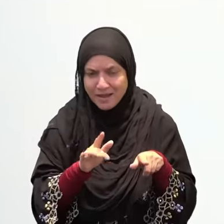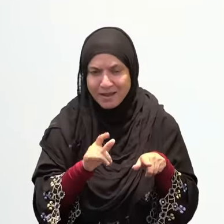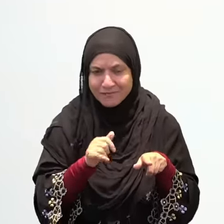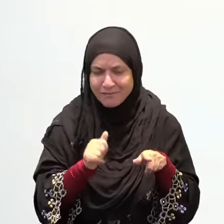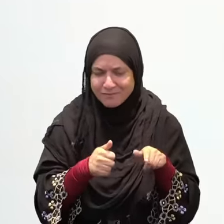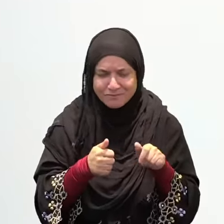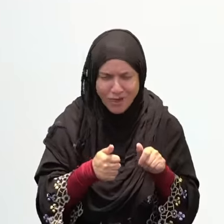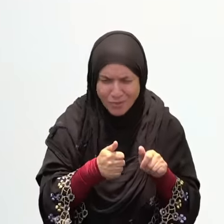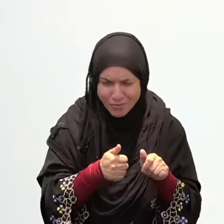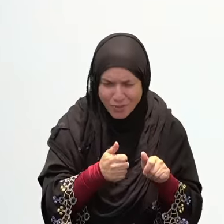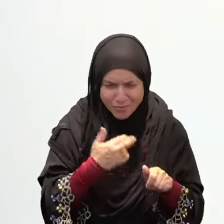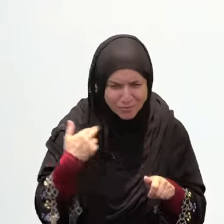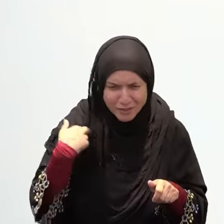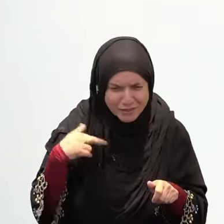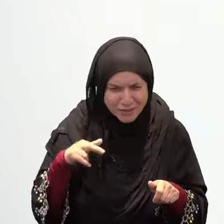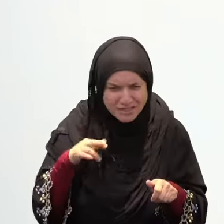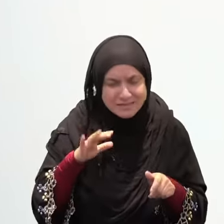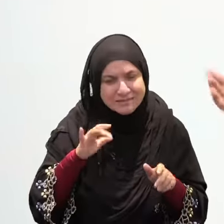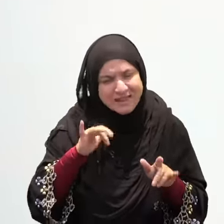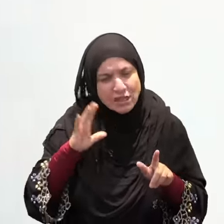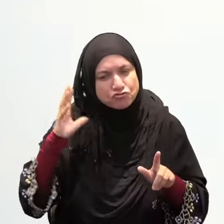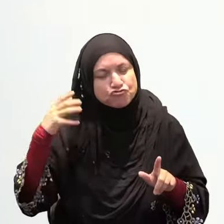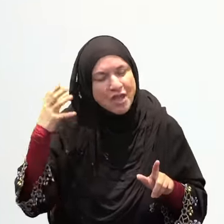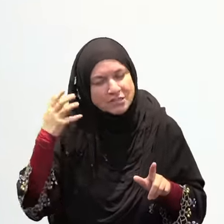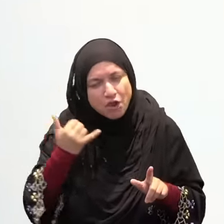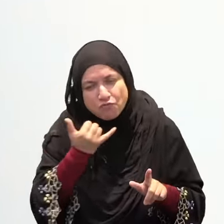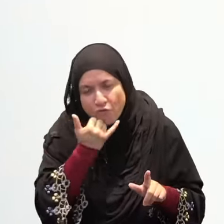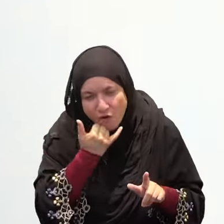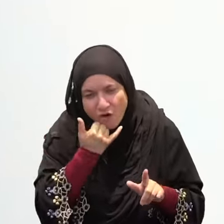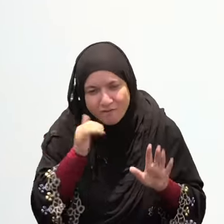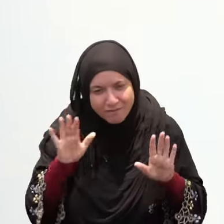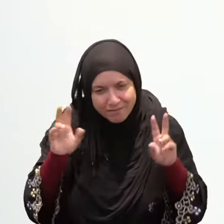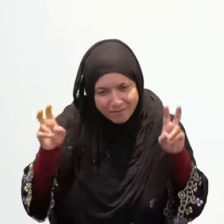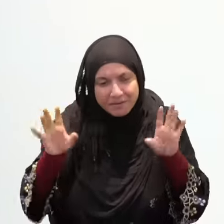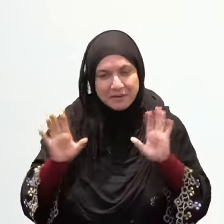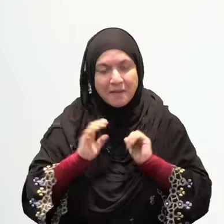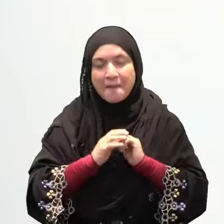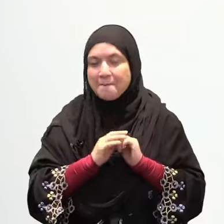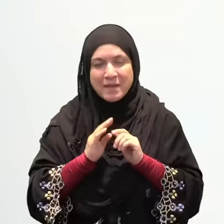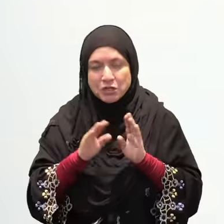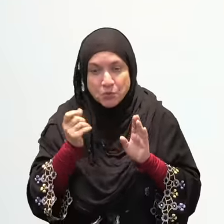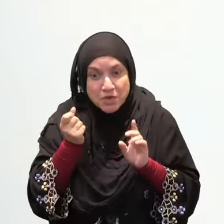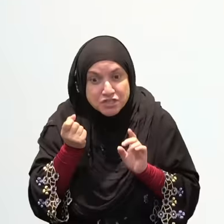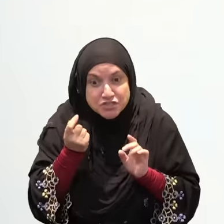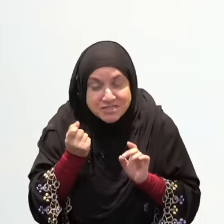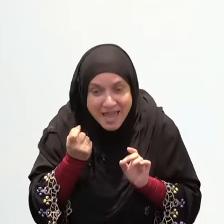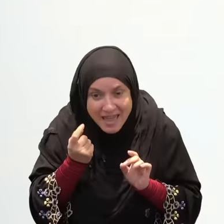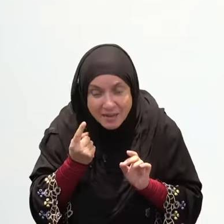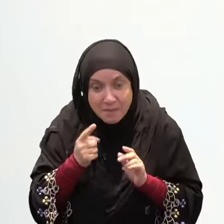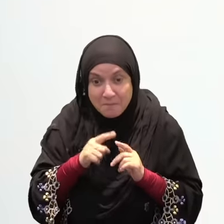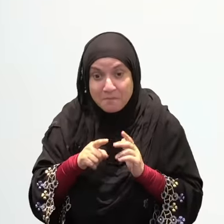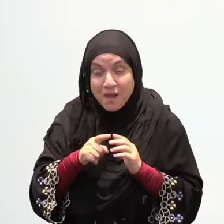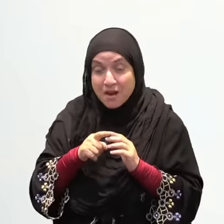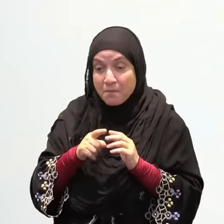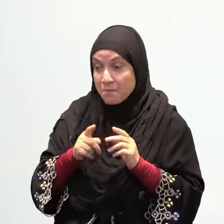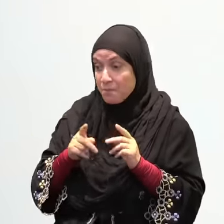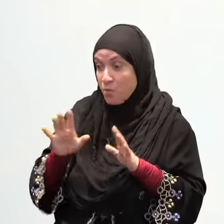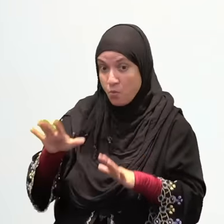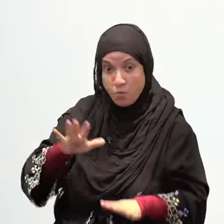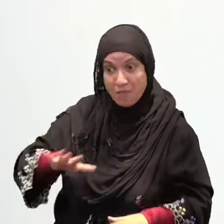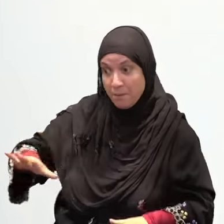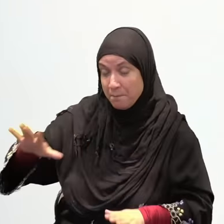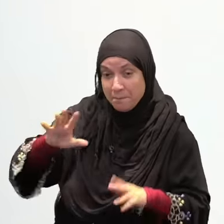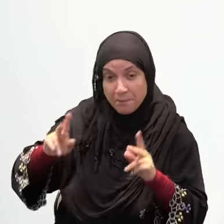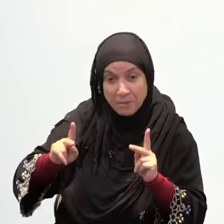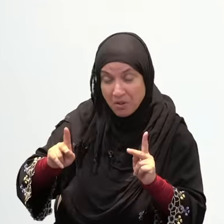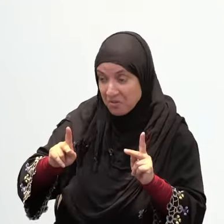crazy, walks into a supermarket or does something crazy, and you think, what was this person being fed over and over and over